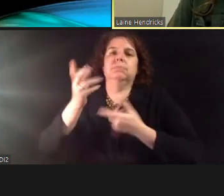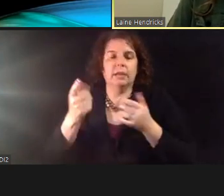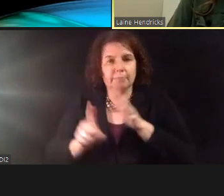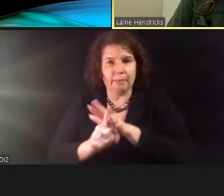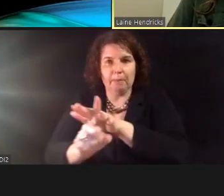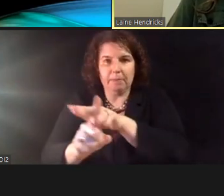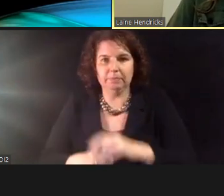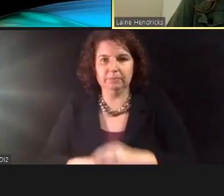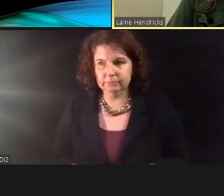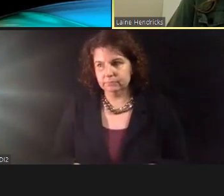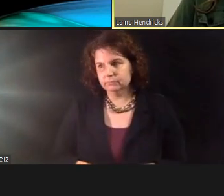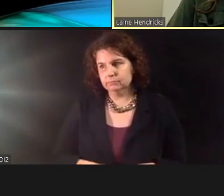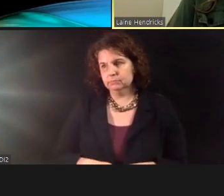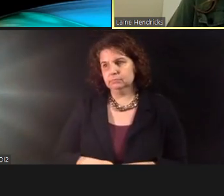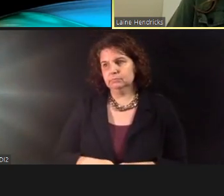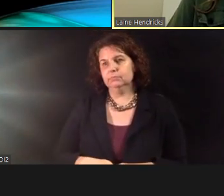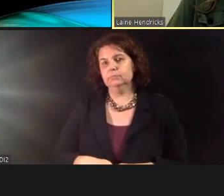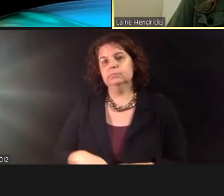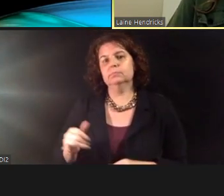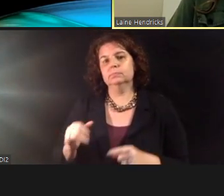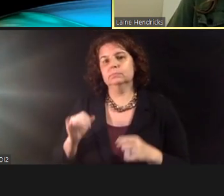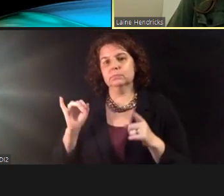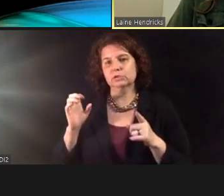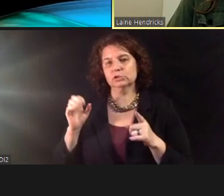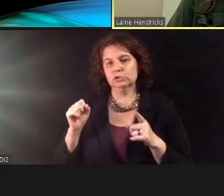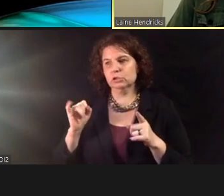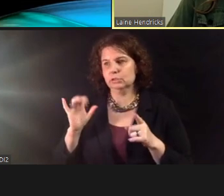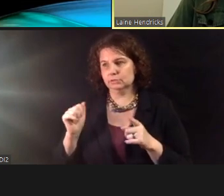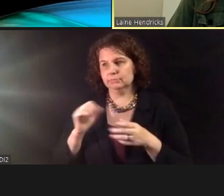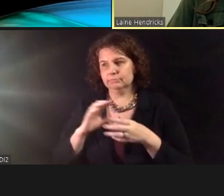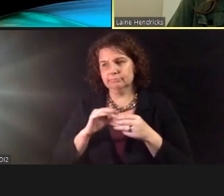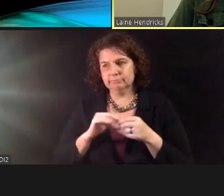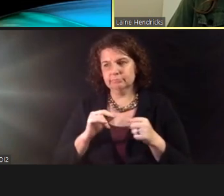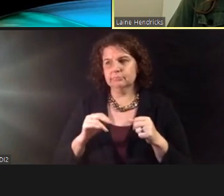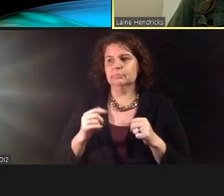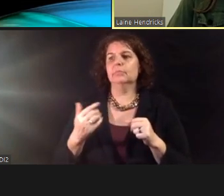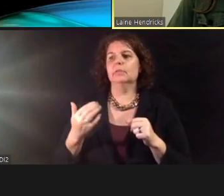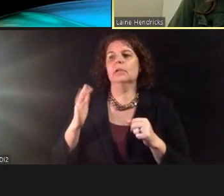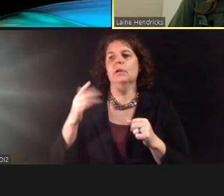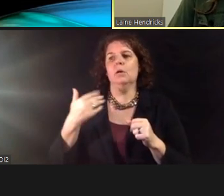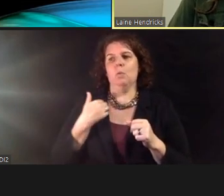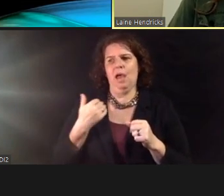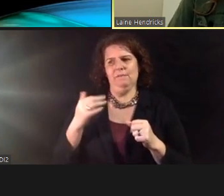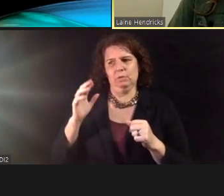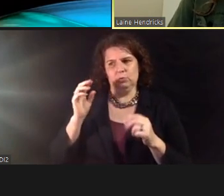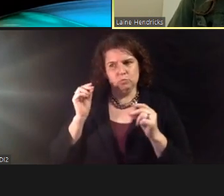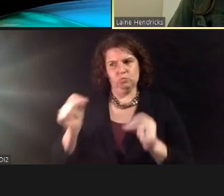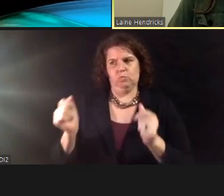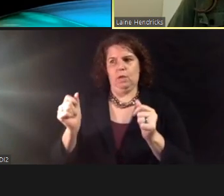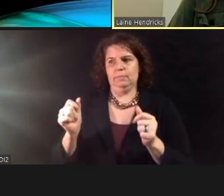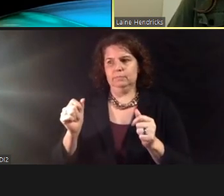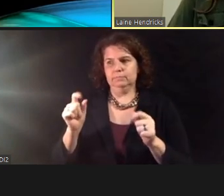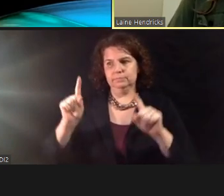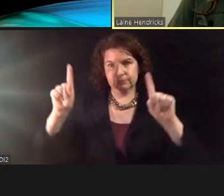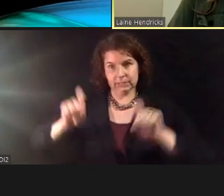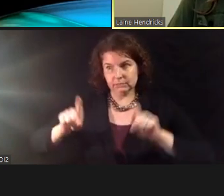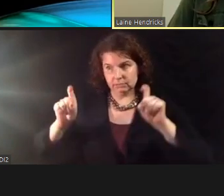Jessica asks, are we going to get rapid testing for our entire community anytime